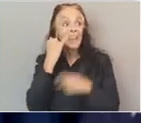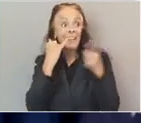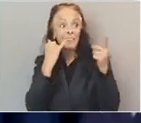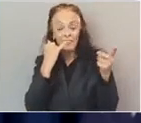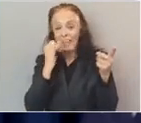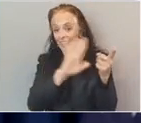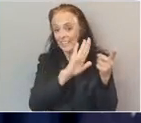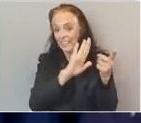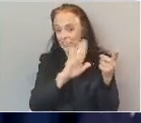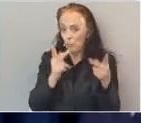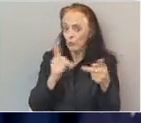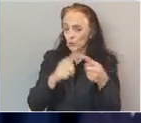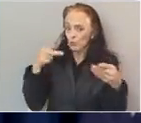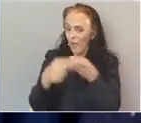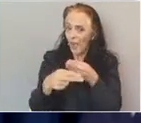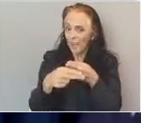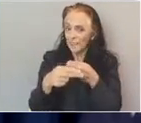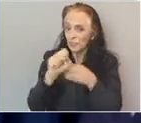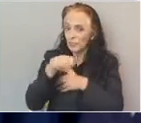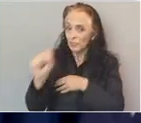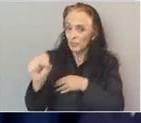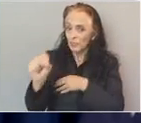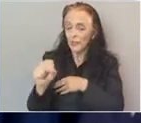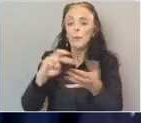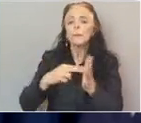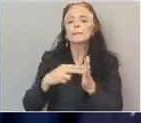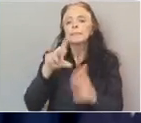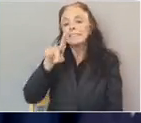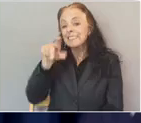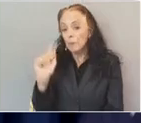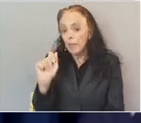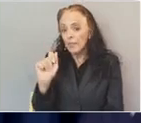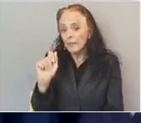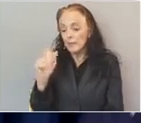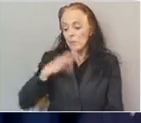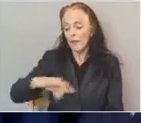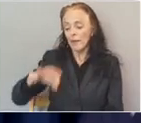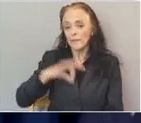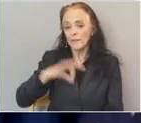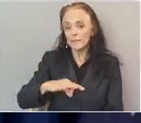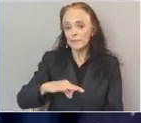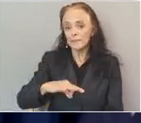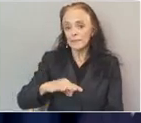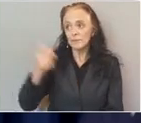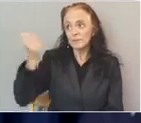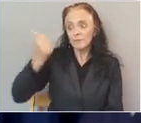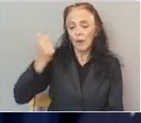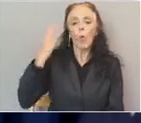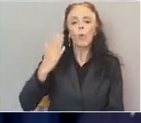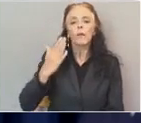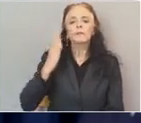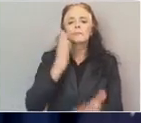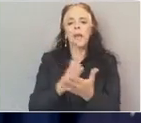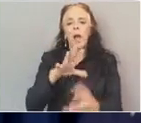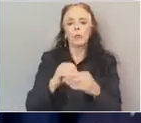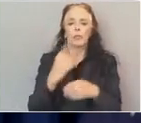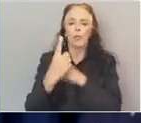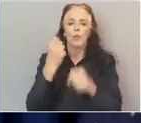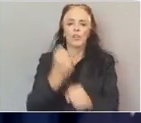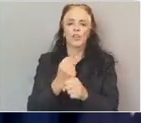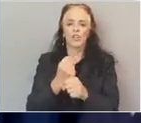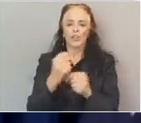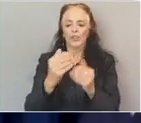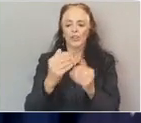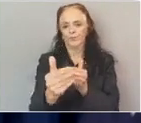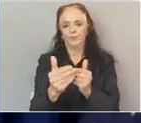end disability benefits within 1 year and end all benefits within 3 years. So